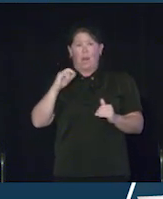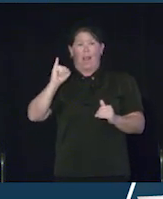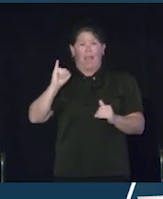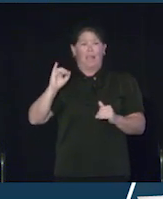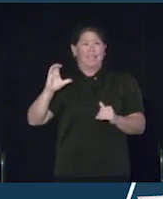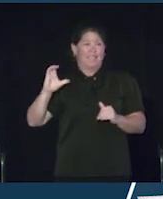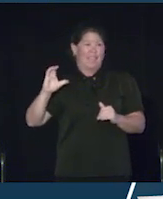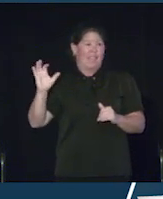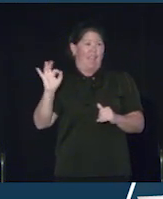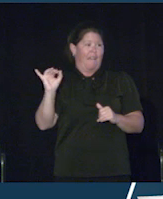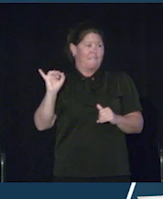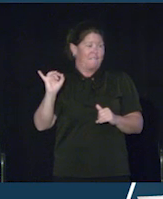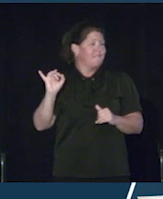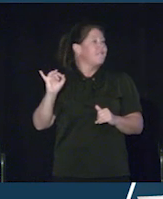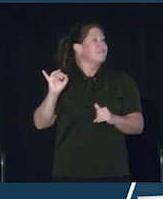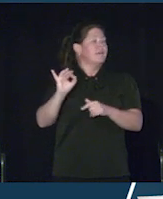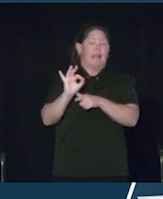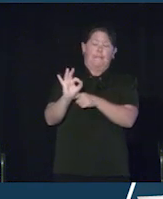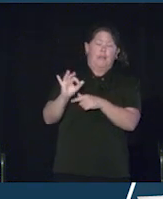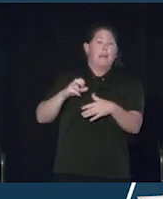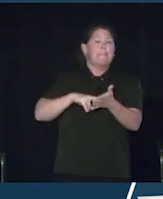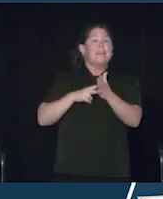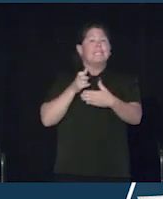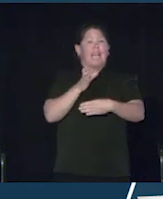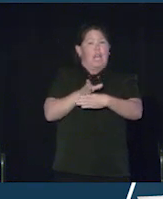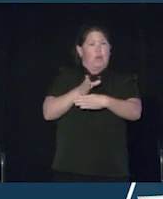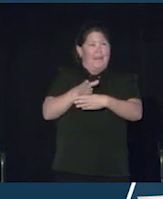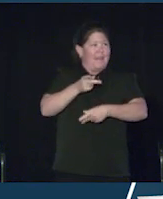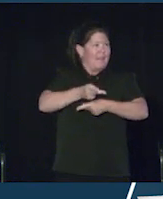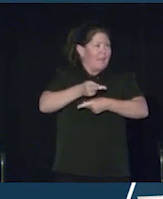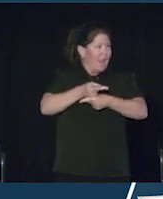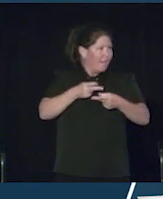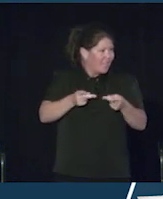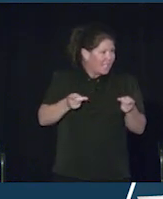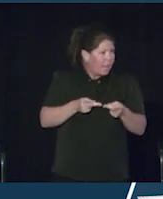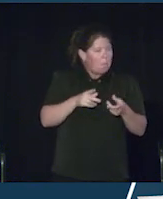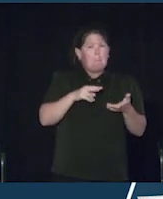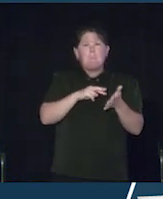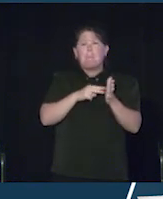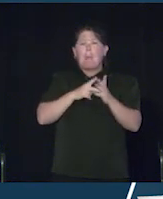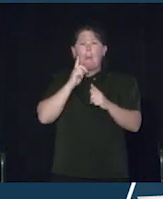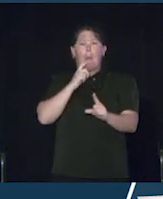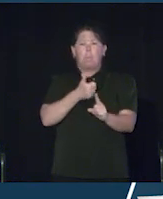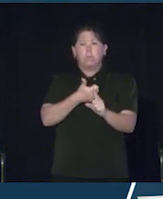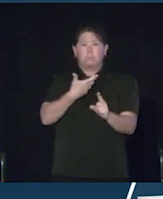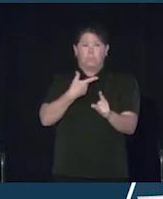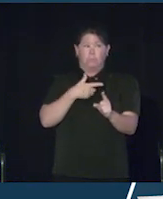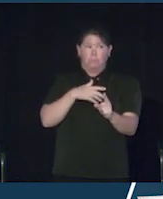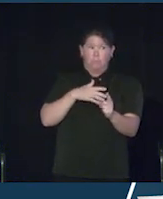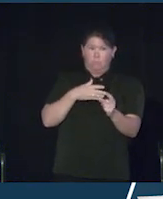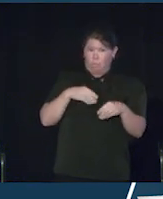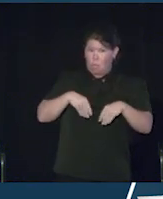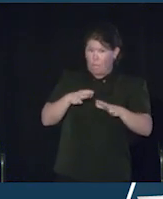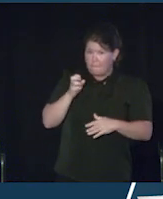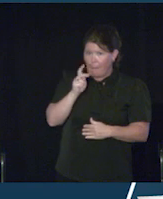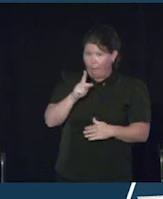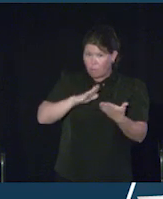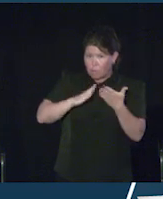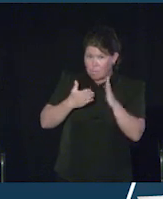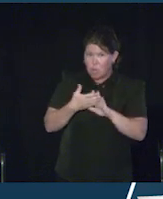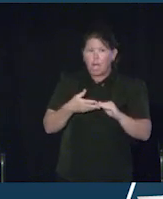transition back into the community, they have a choice to go back and forth between either the facility or the community, and so that allows them to enroll through